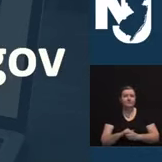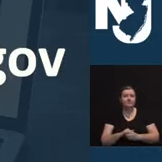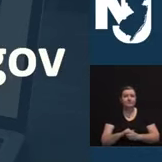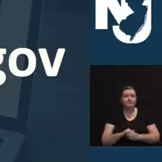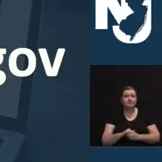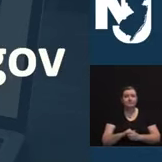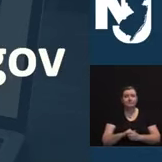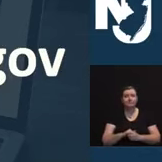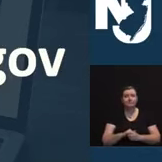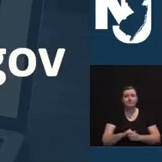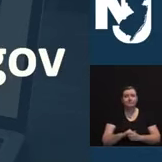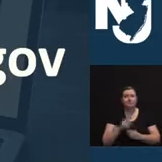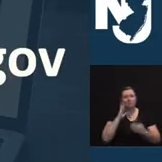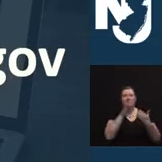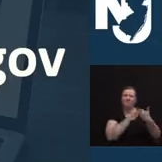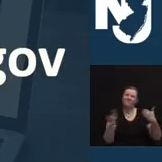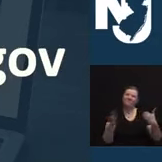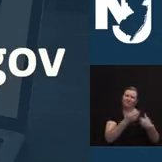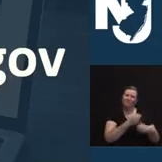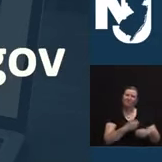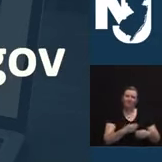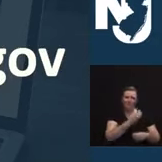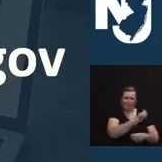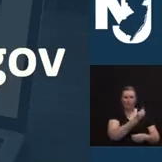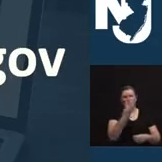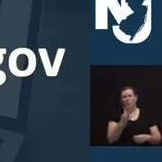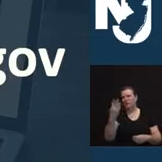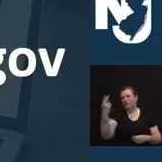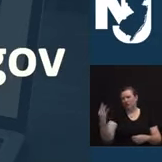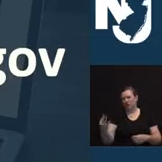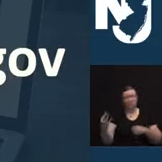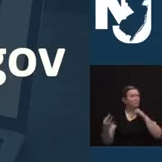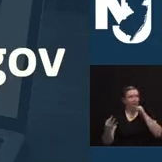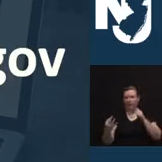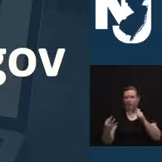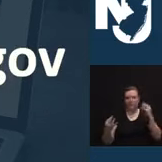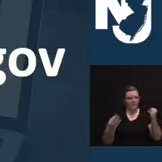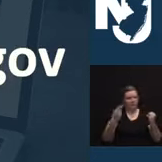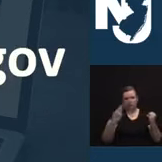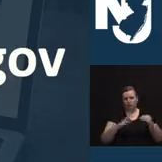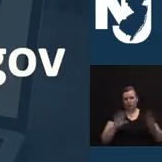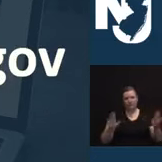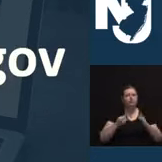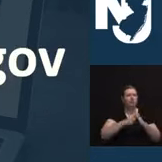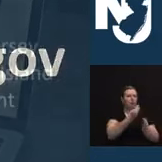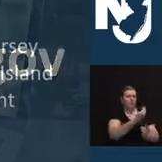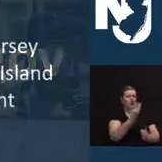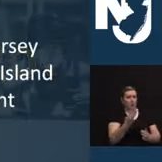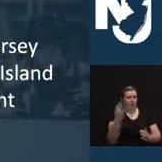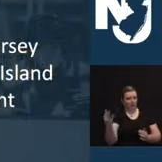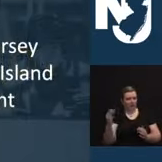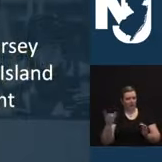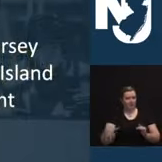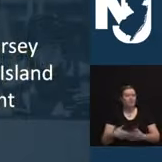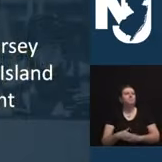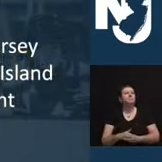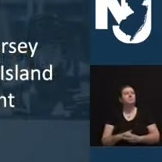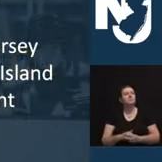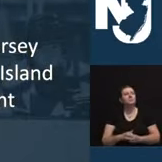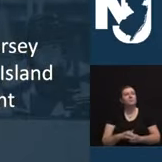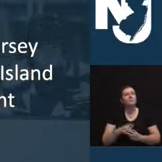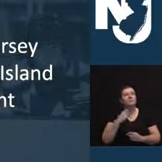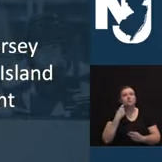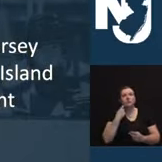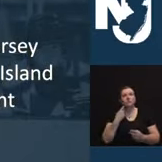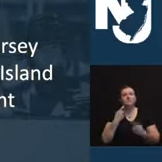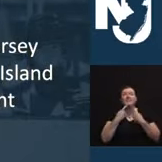Monday, Wednesday, and Friday, beginning this coming Monday. As it was announced earlier today, I was proud to